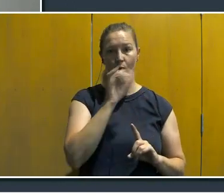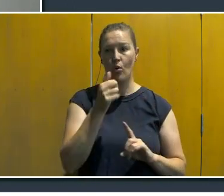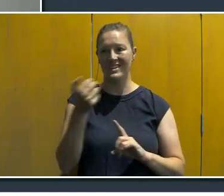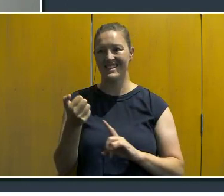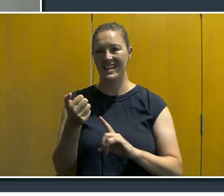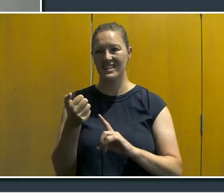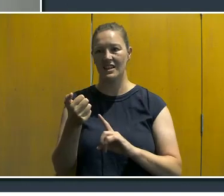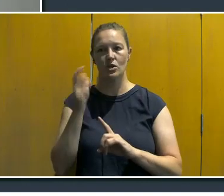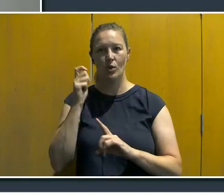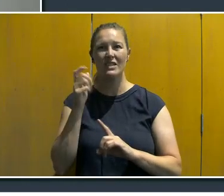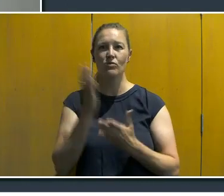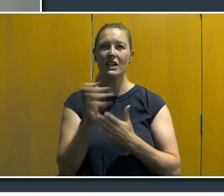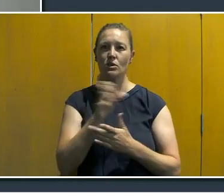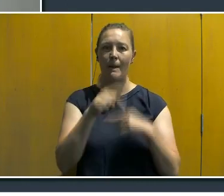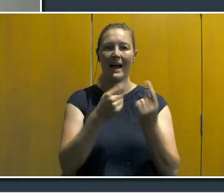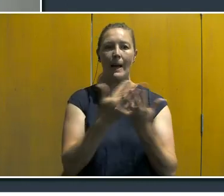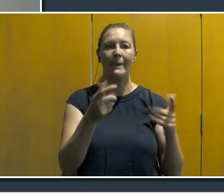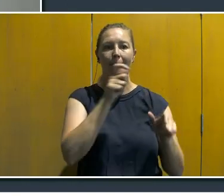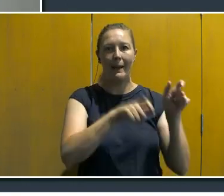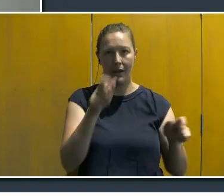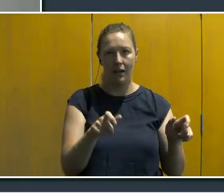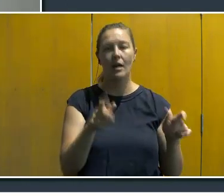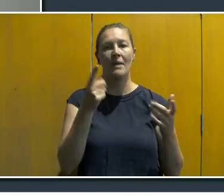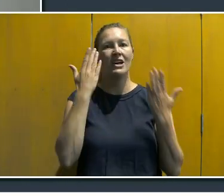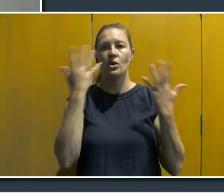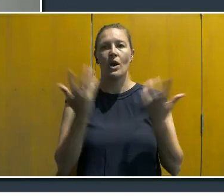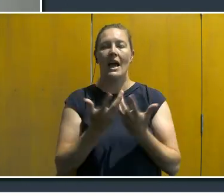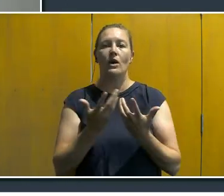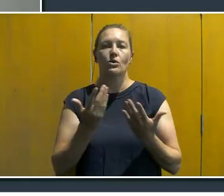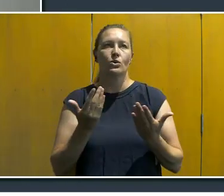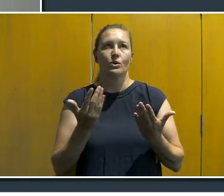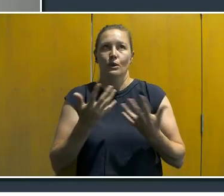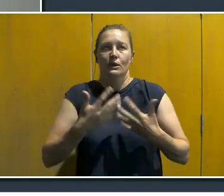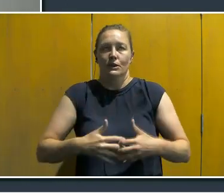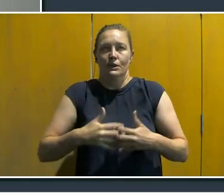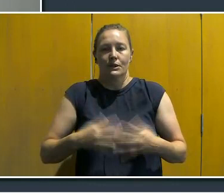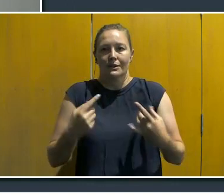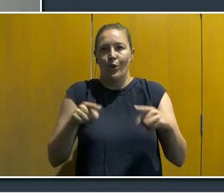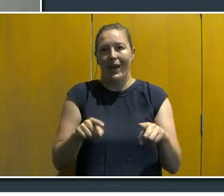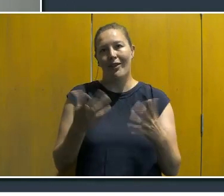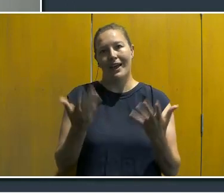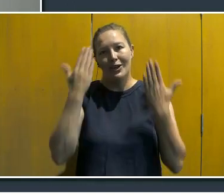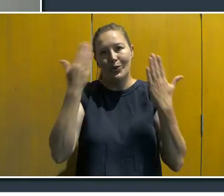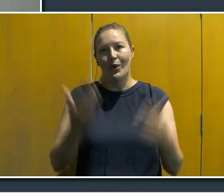It really should be a people thing. Mm-hmm. But I don't know how you work that